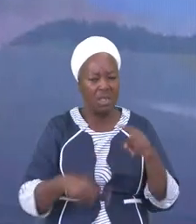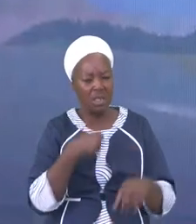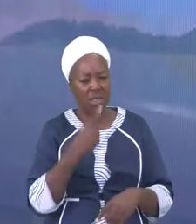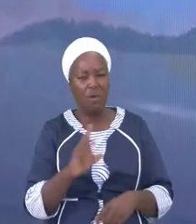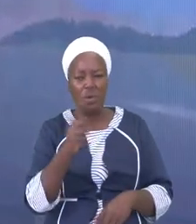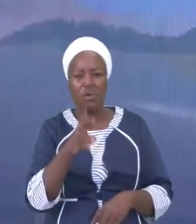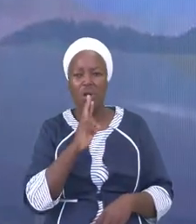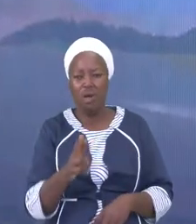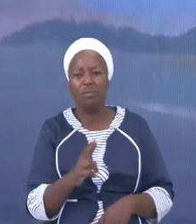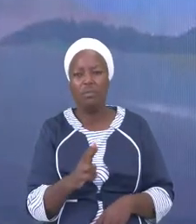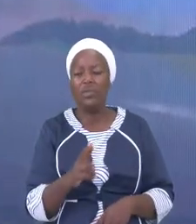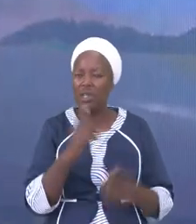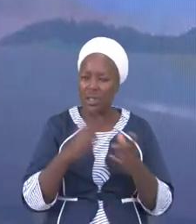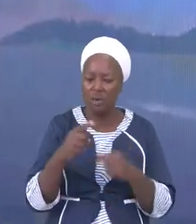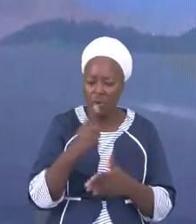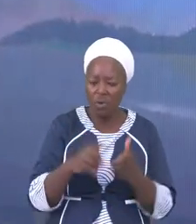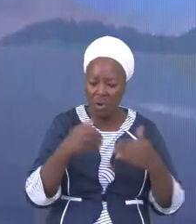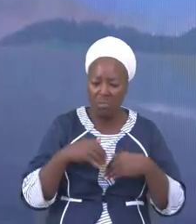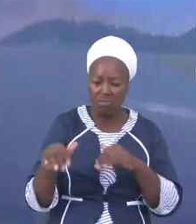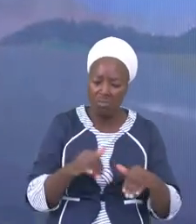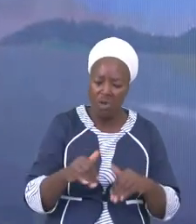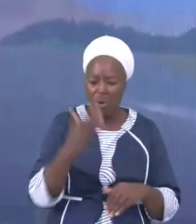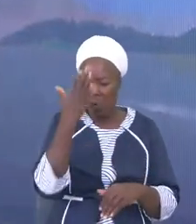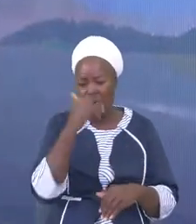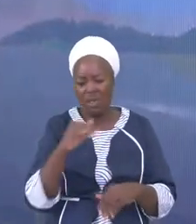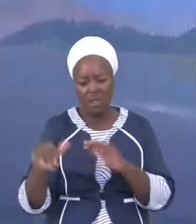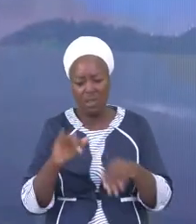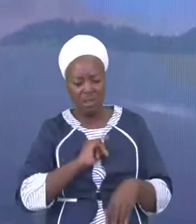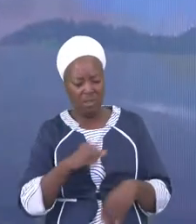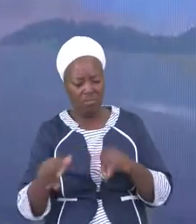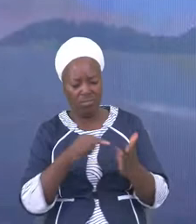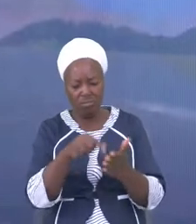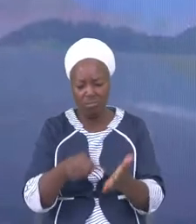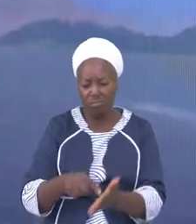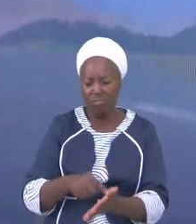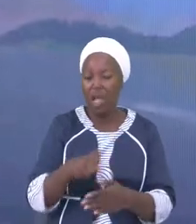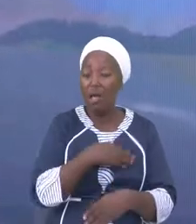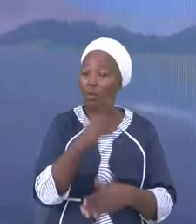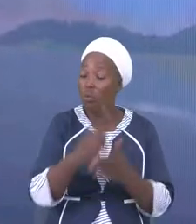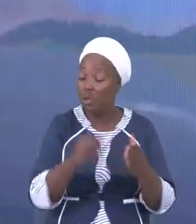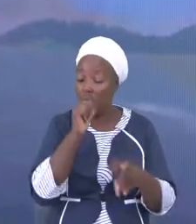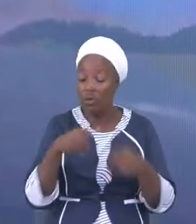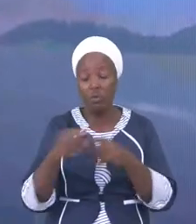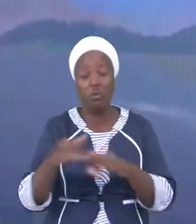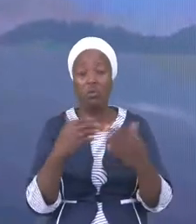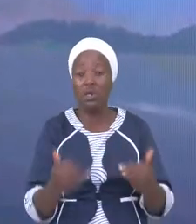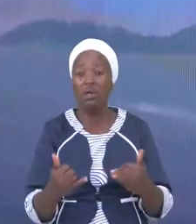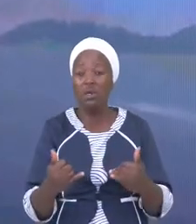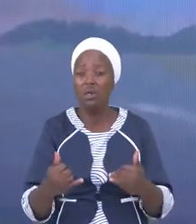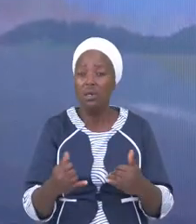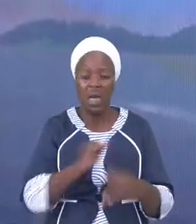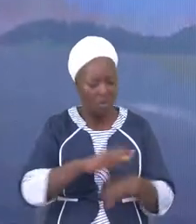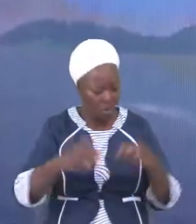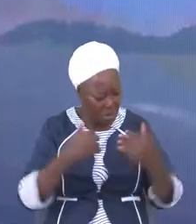am, what have I done? Why did I do that? And what am I going to do now? I don't even have a